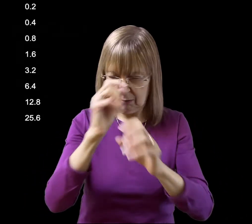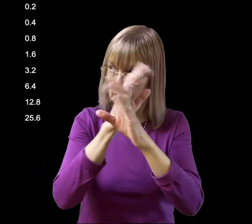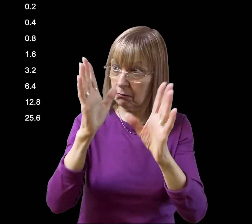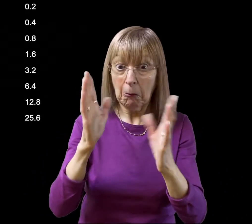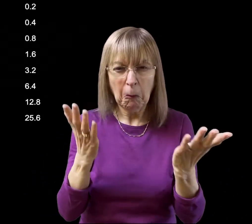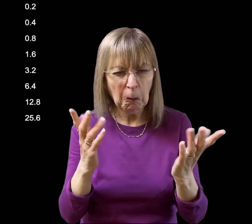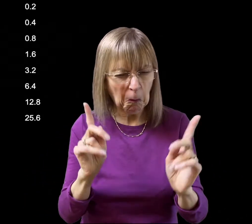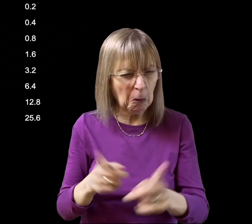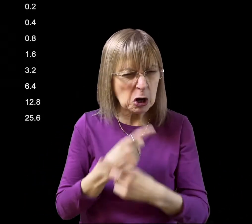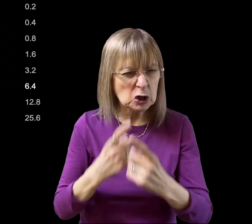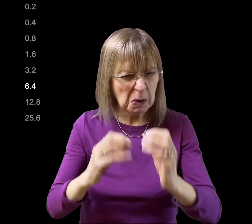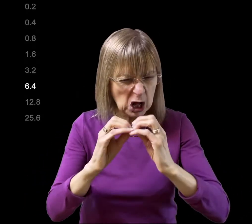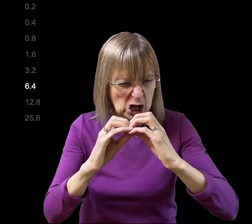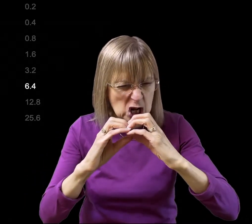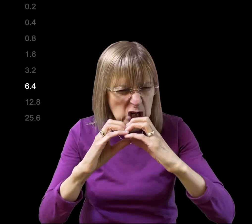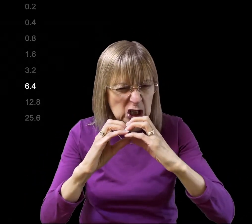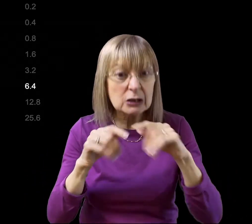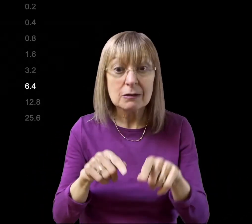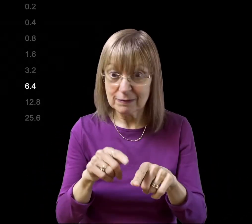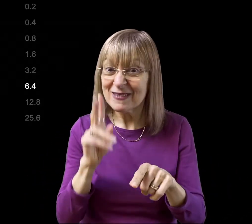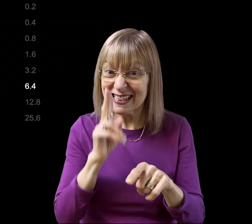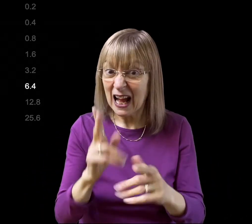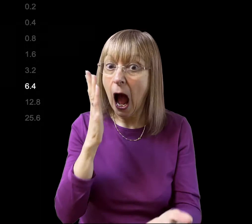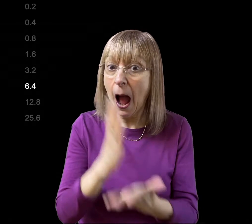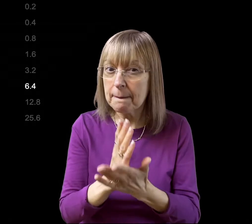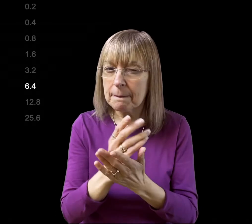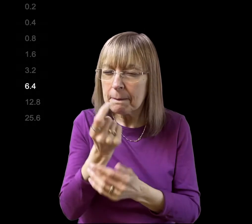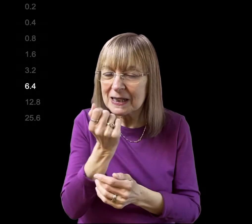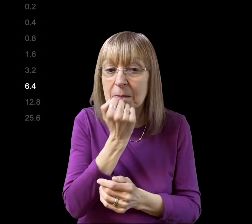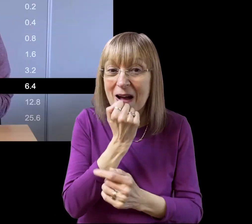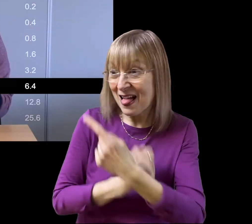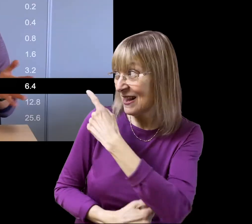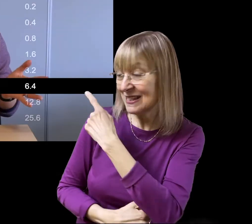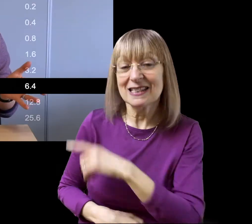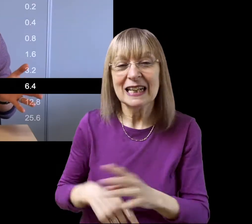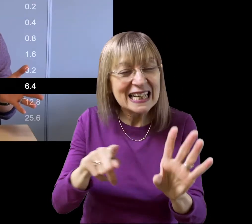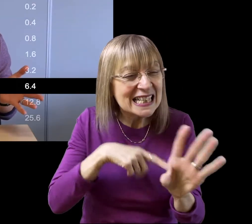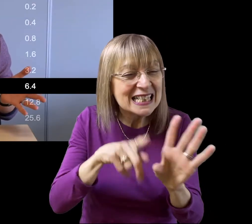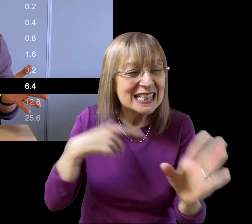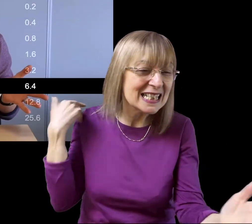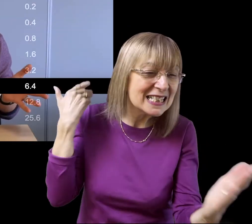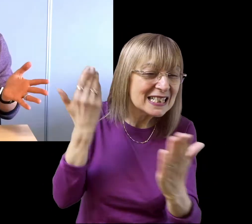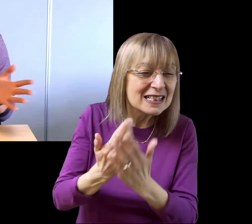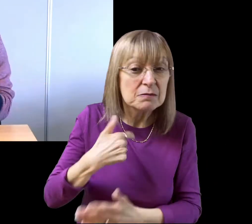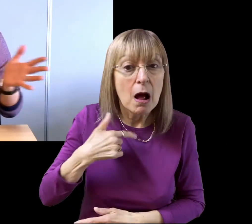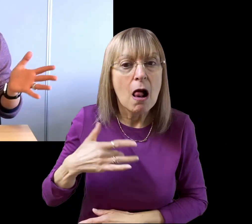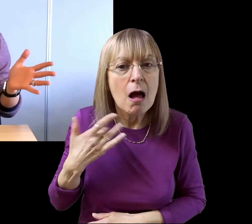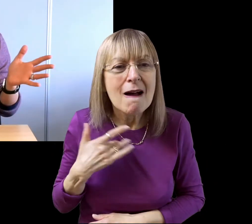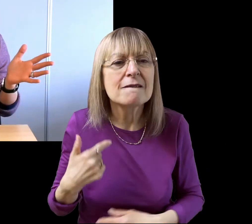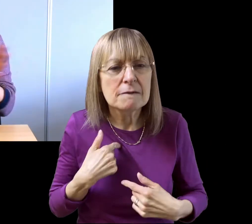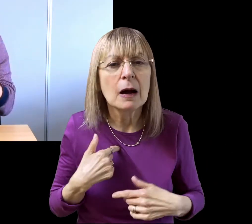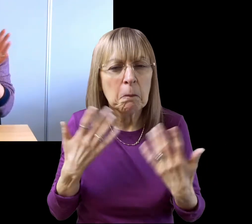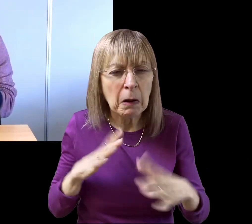which hopefully you can imagine is impossible. So we can actually see, just with a little bit of maths, for years and years of my life, people used to